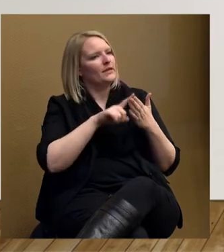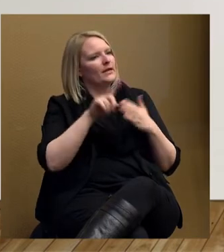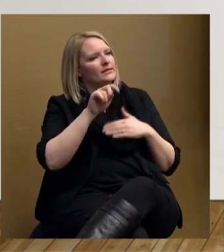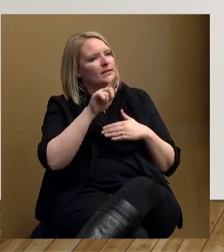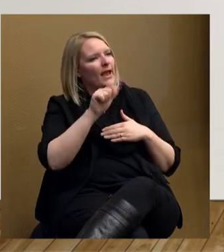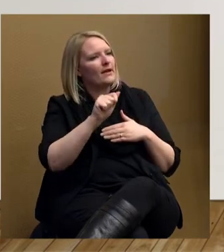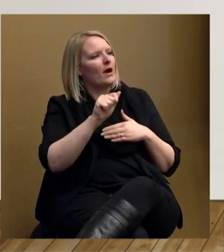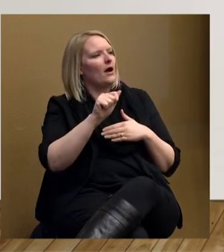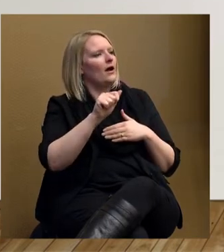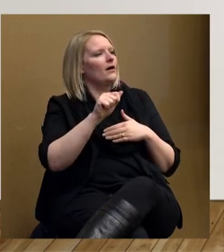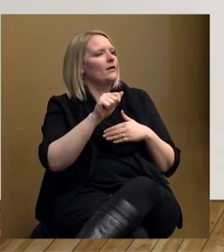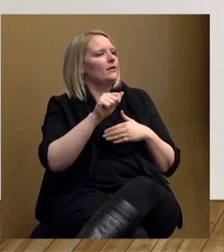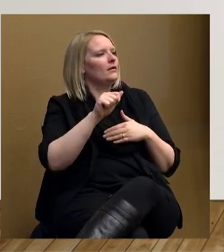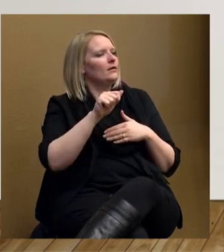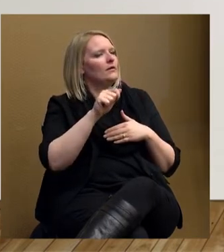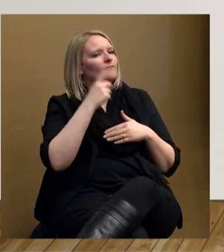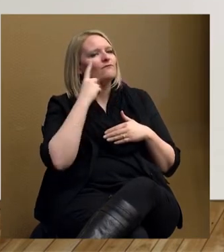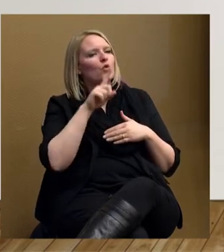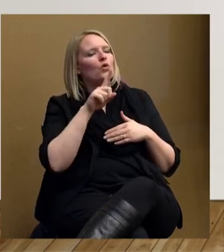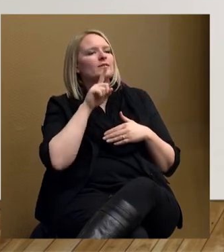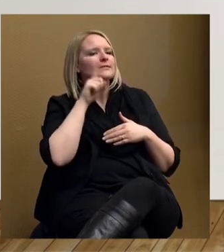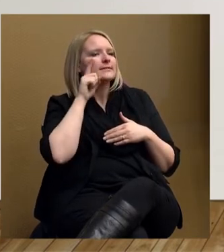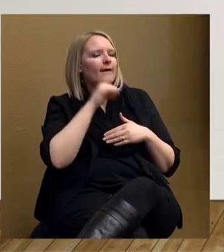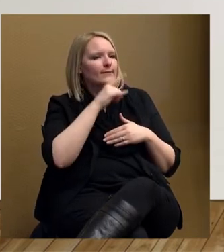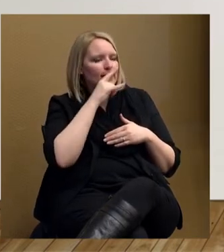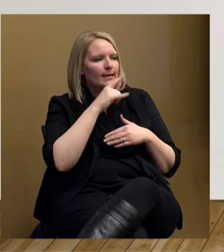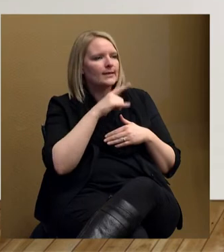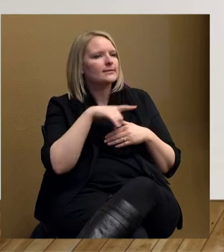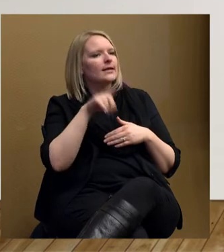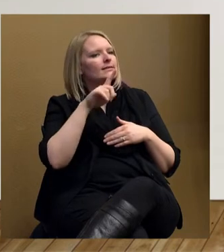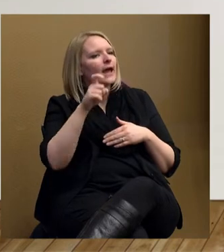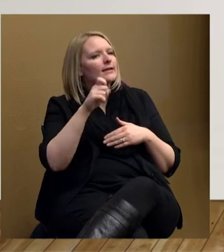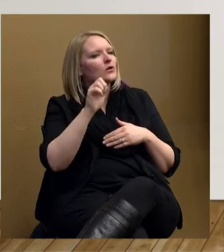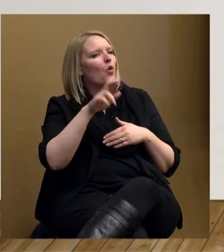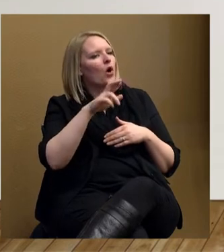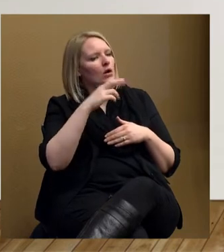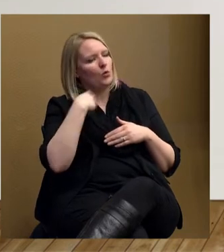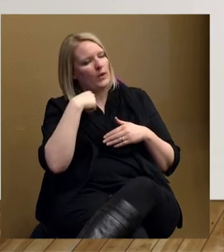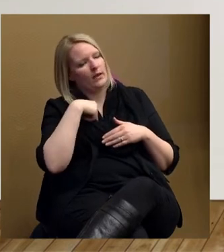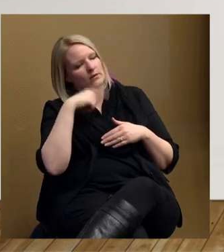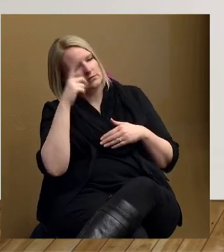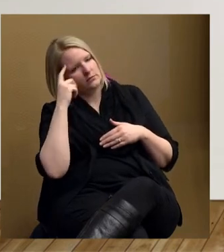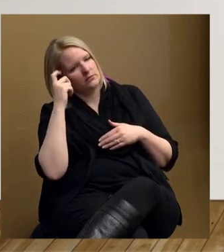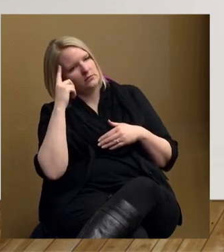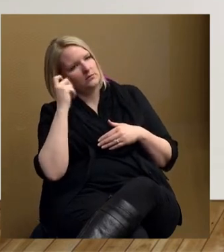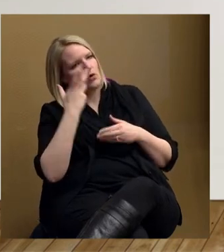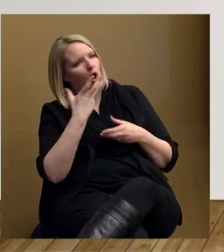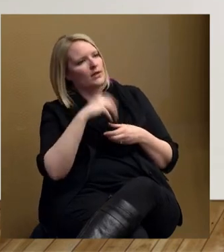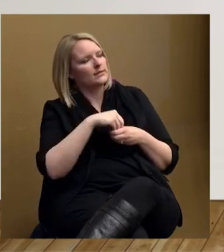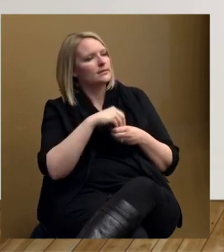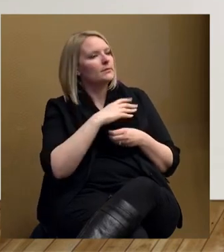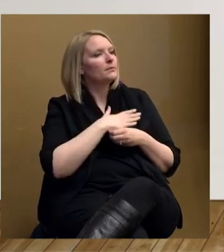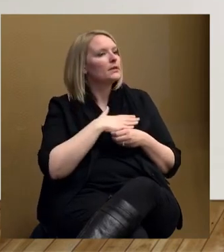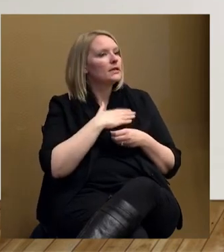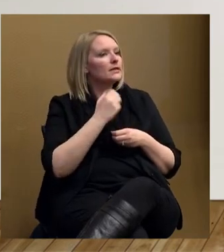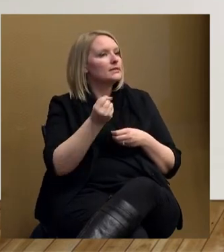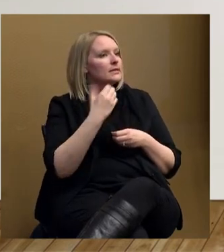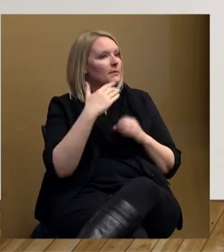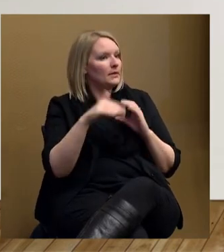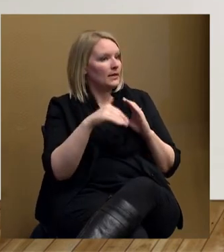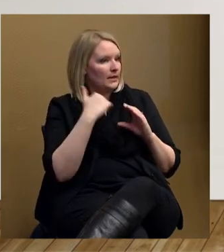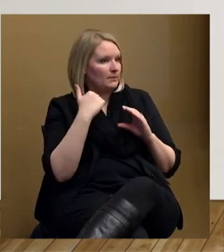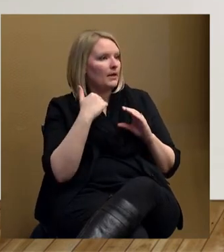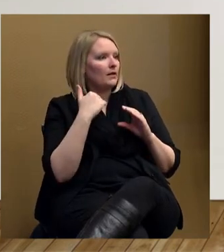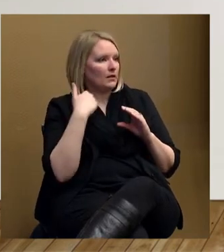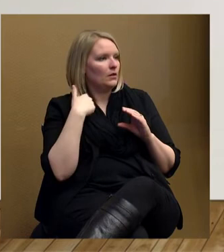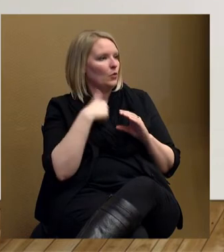research for deaf kids with either diagnosed or suspected autism, please, please, please send me an email,